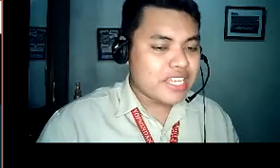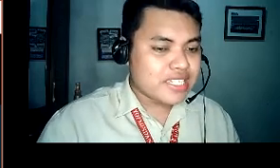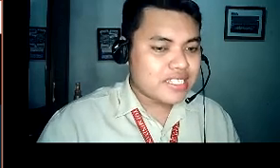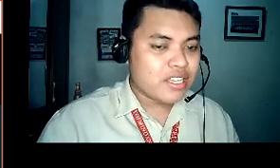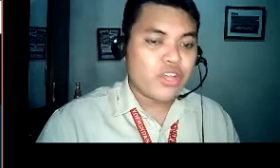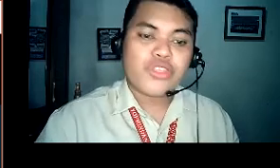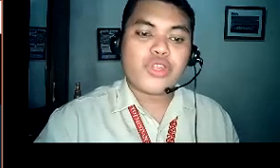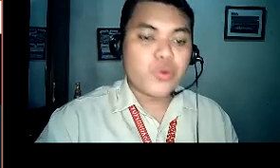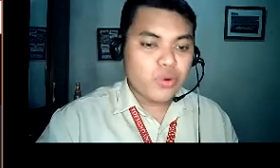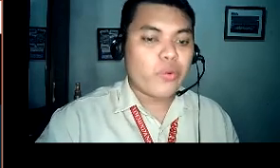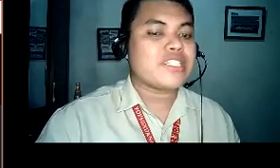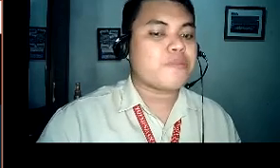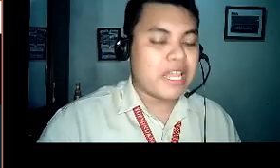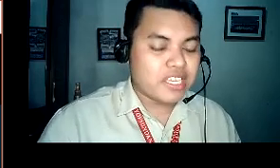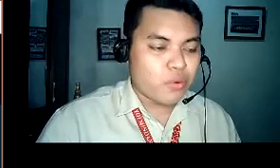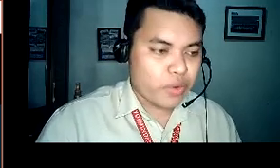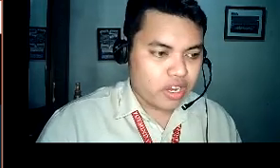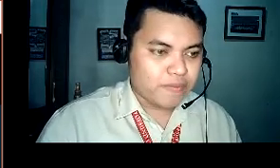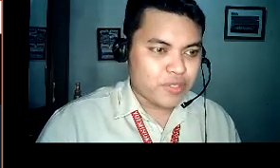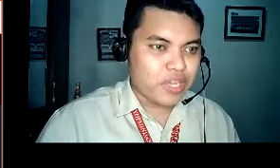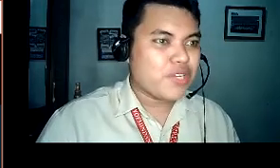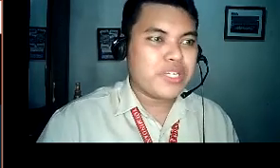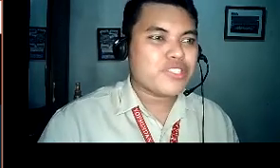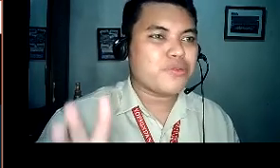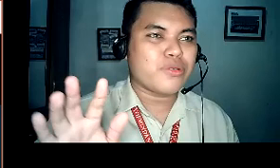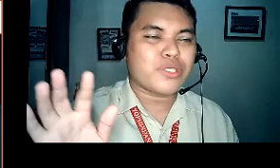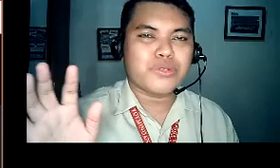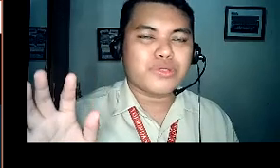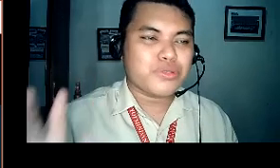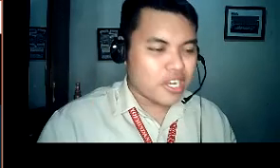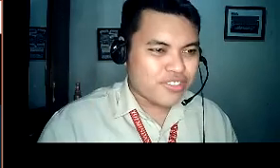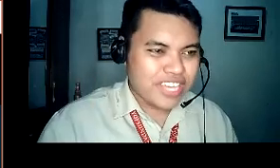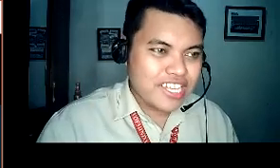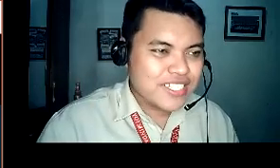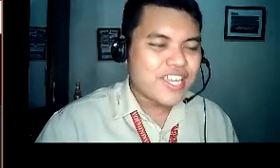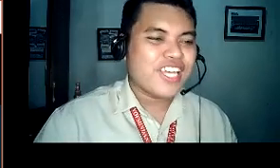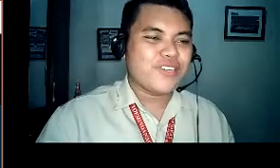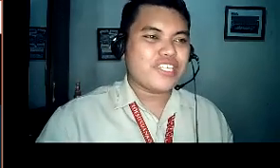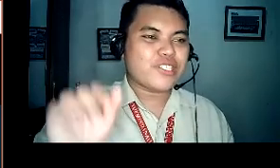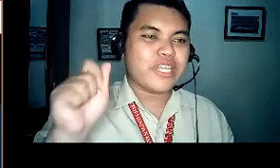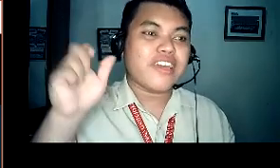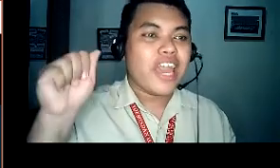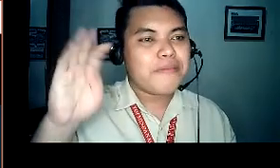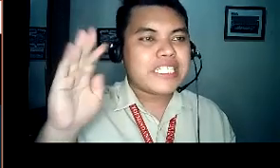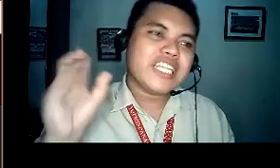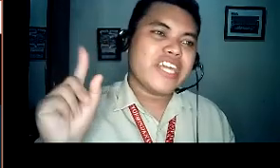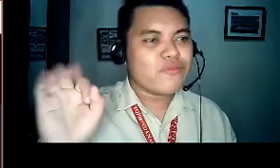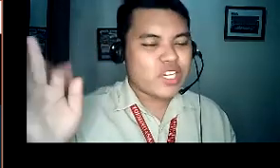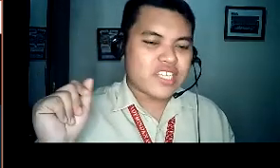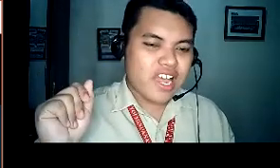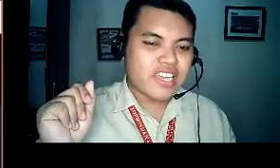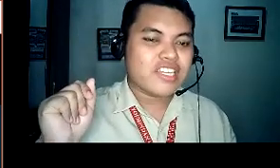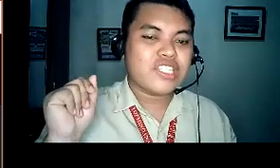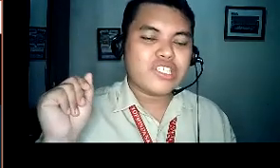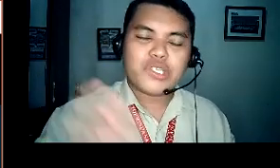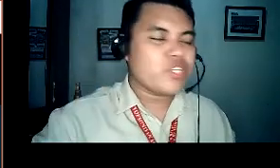to race through when spelling a word. Okay, no need to rush things. No need to like A, B, C, D, E, F, G,